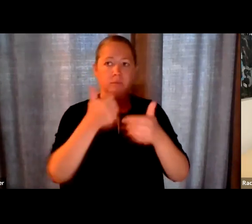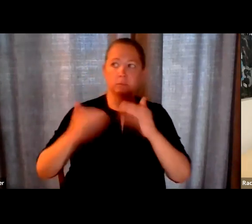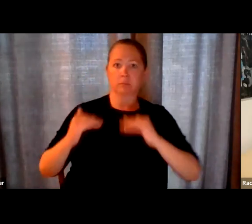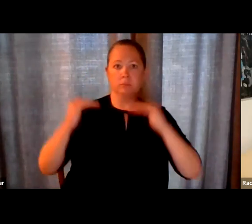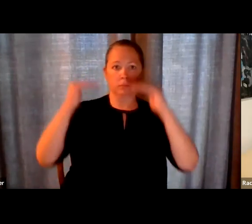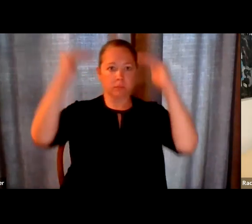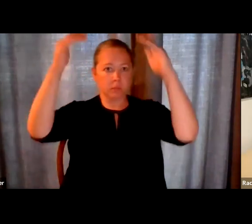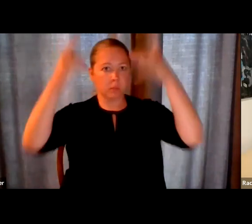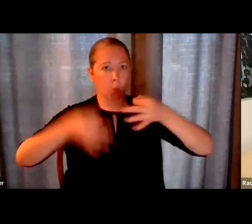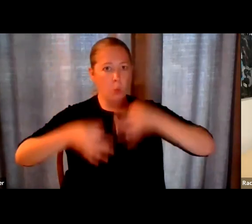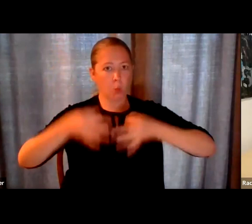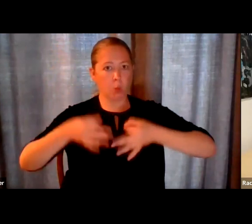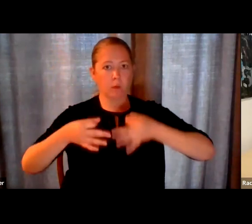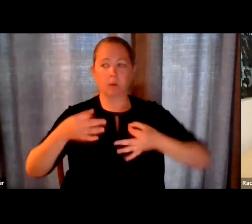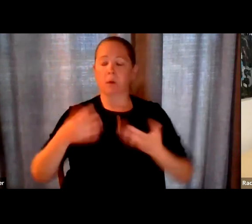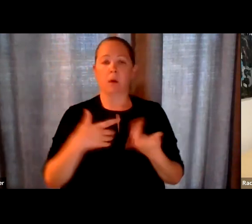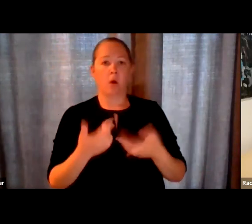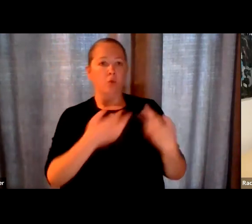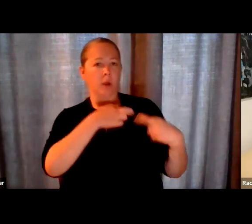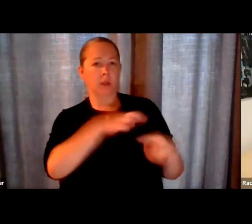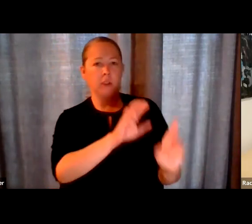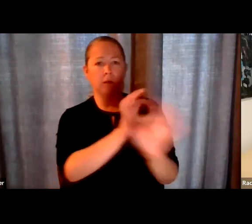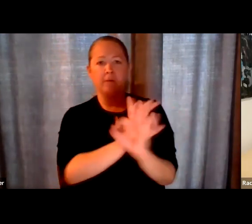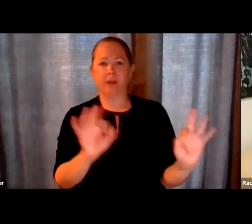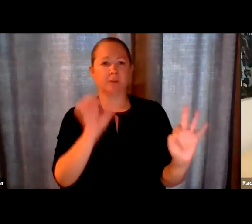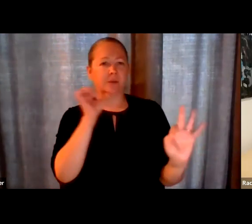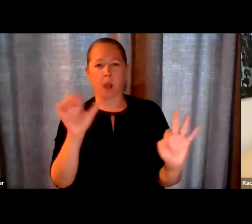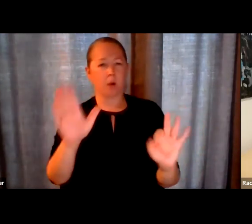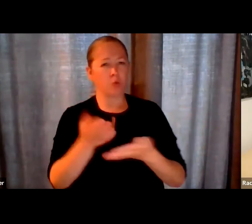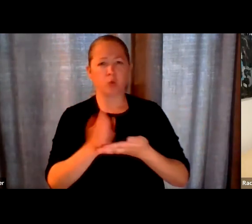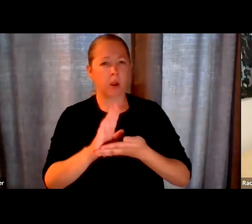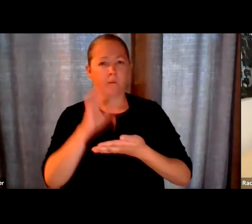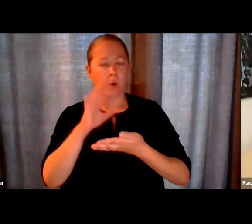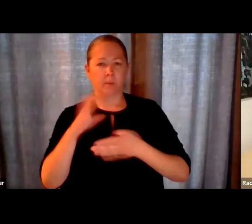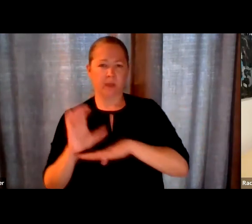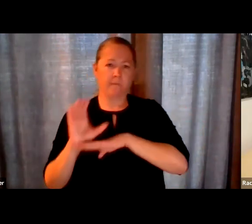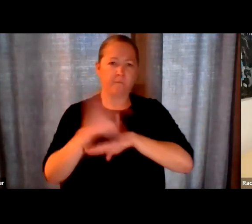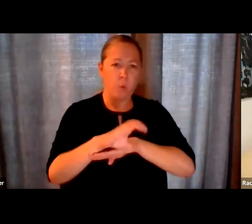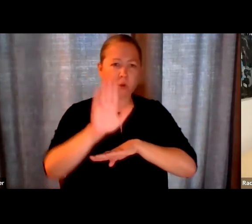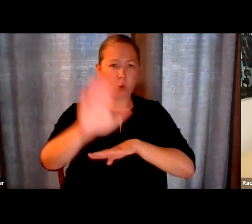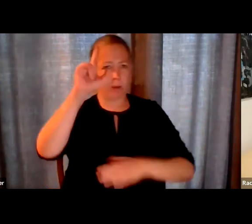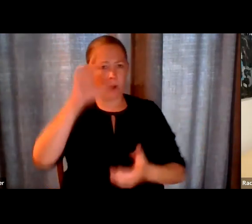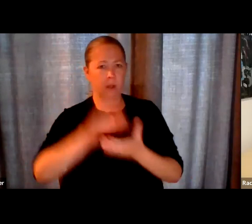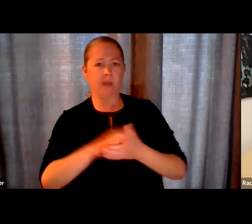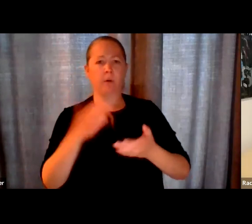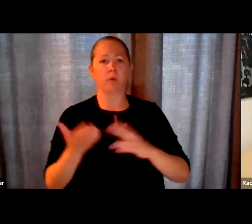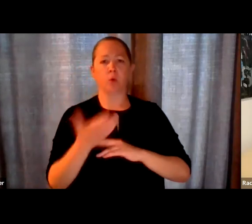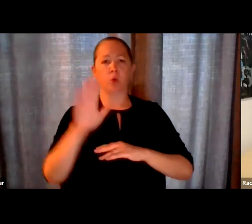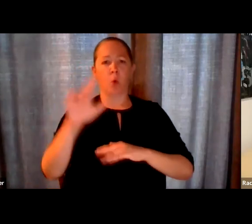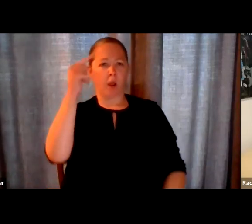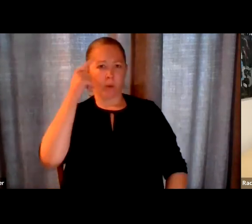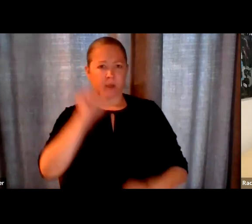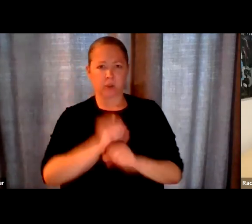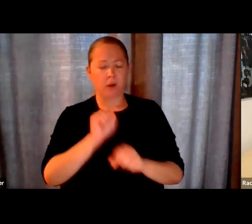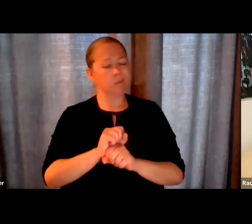Religious freedom is not the right to impose your religious beliefs on other people through your government job. Religious freedom is